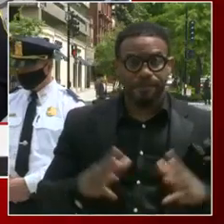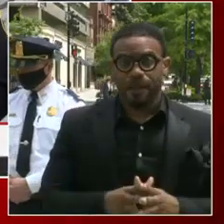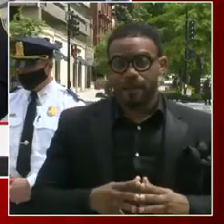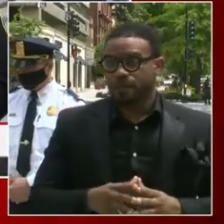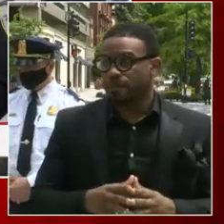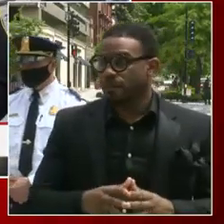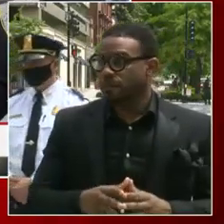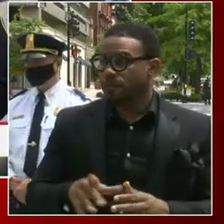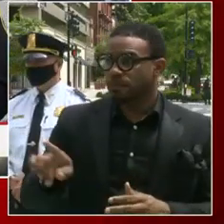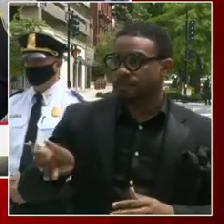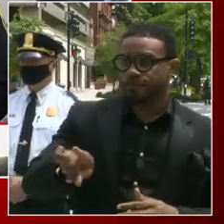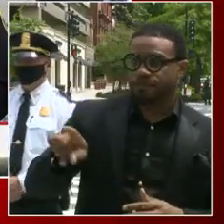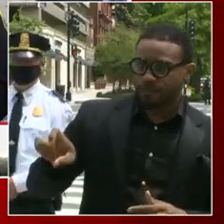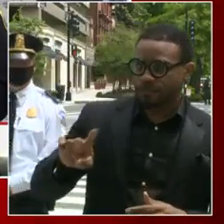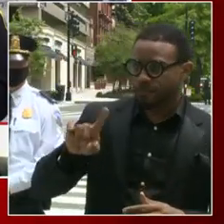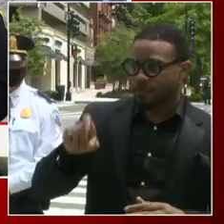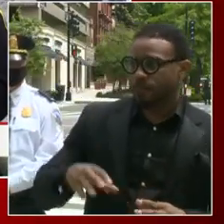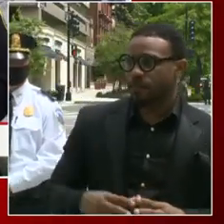And